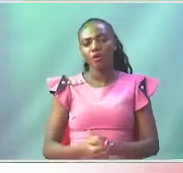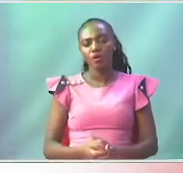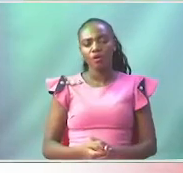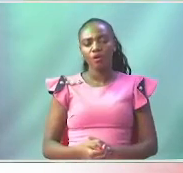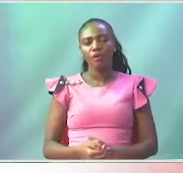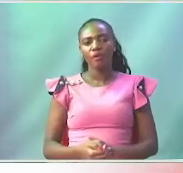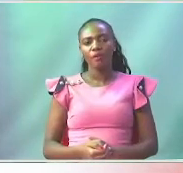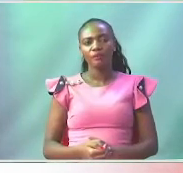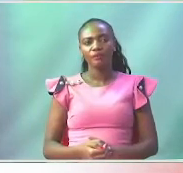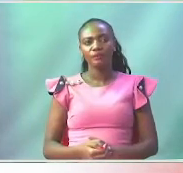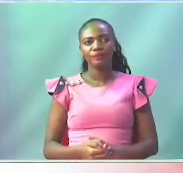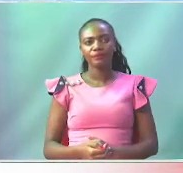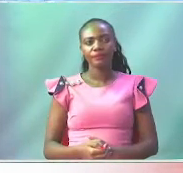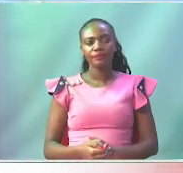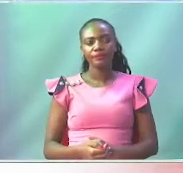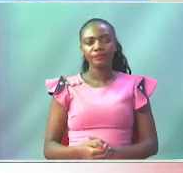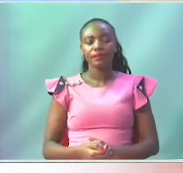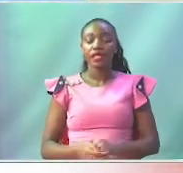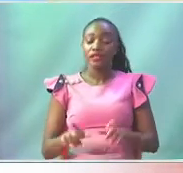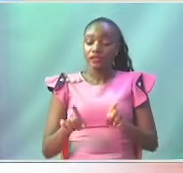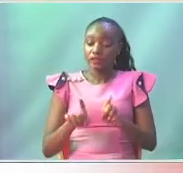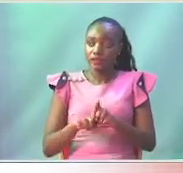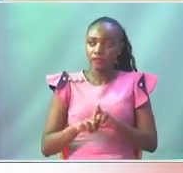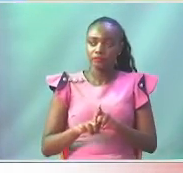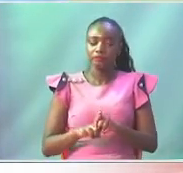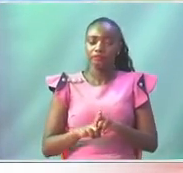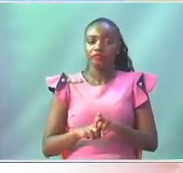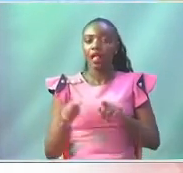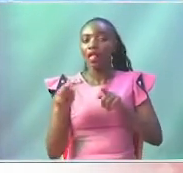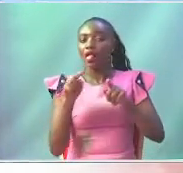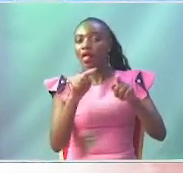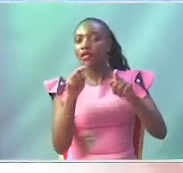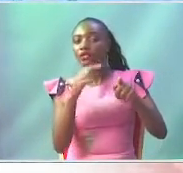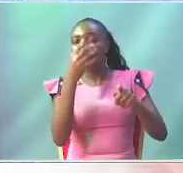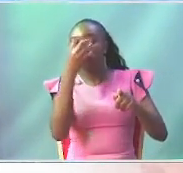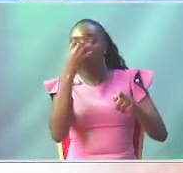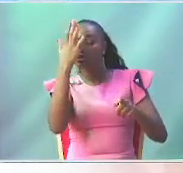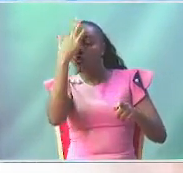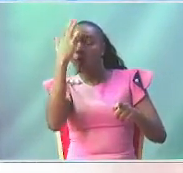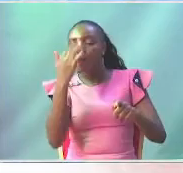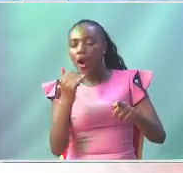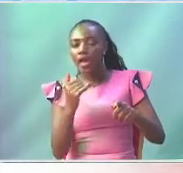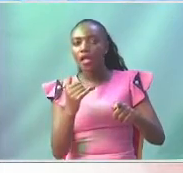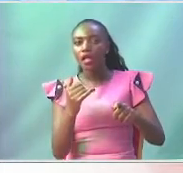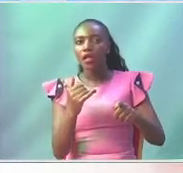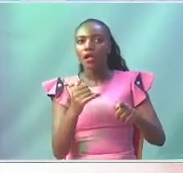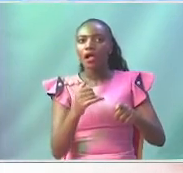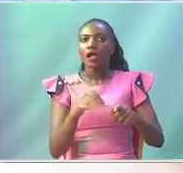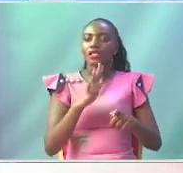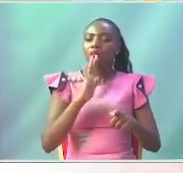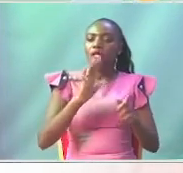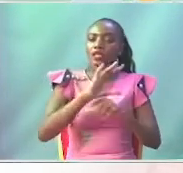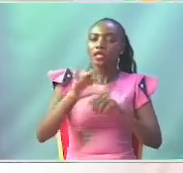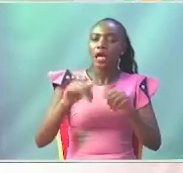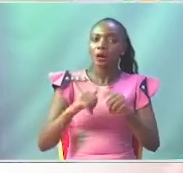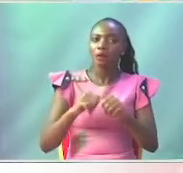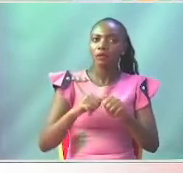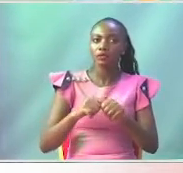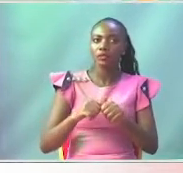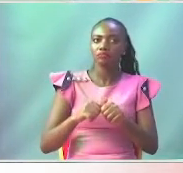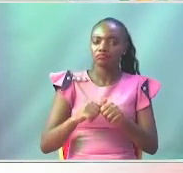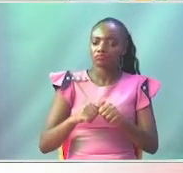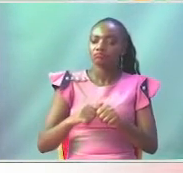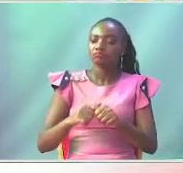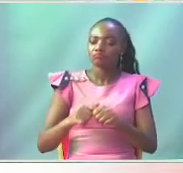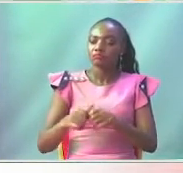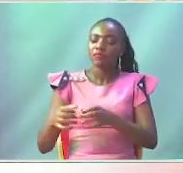electorate actually bewildered. Muturi has, however, lashed at Ruto over his criticism of small regional outfits, which he has labeled